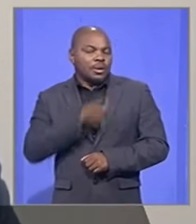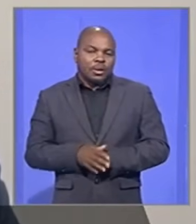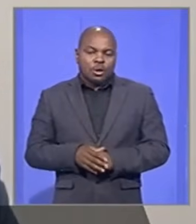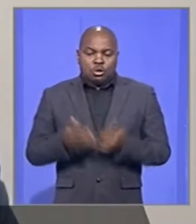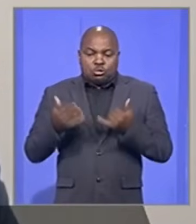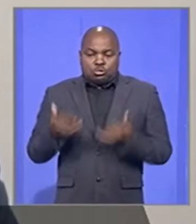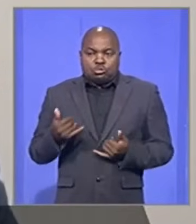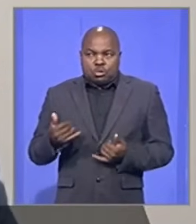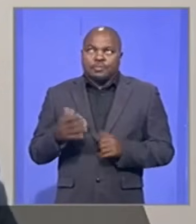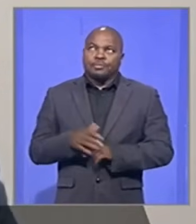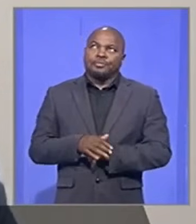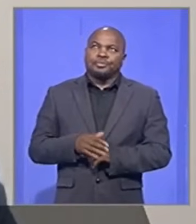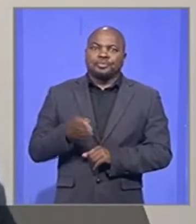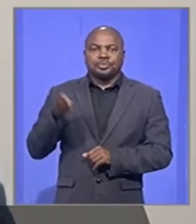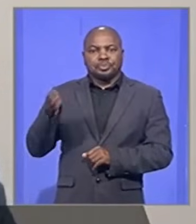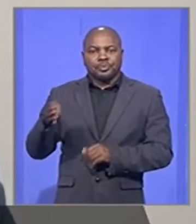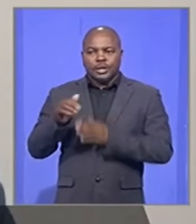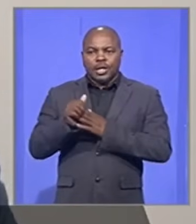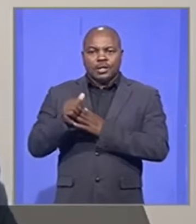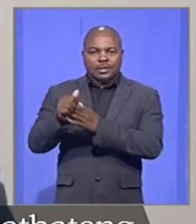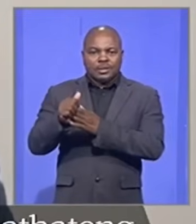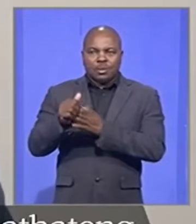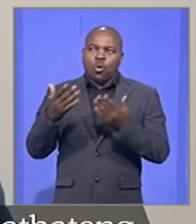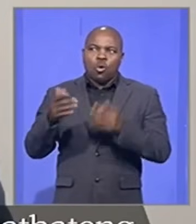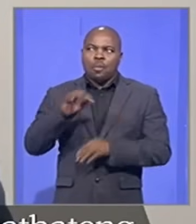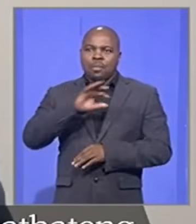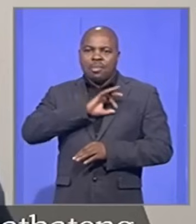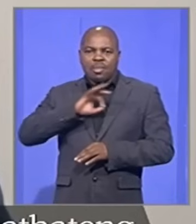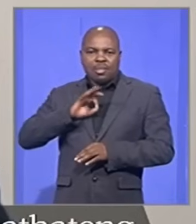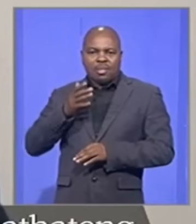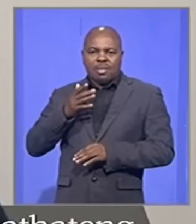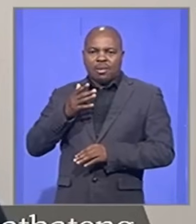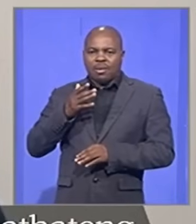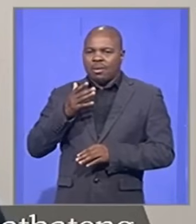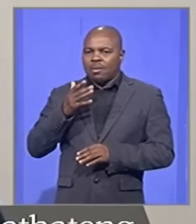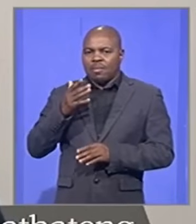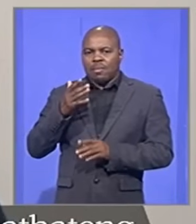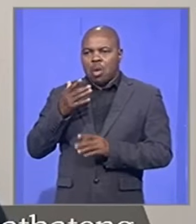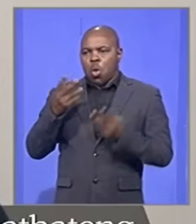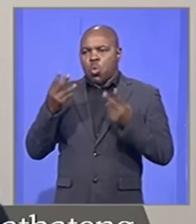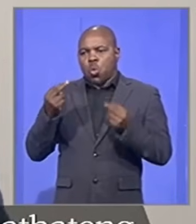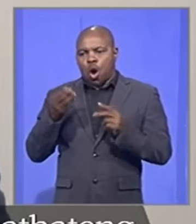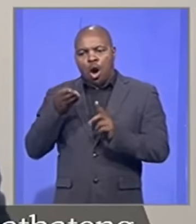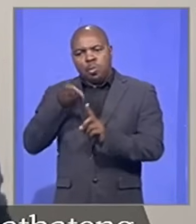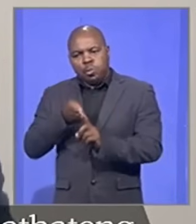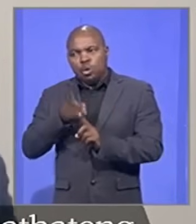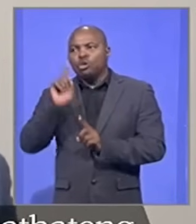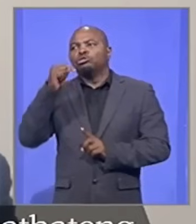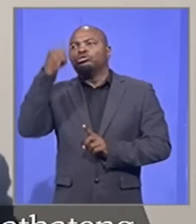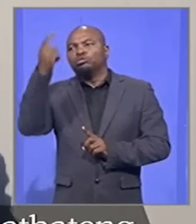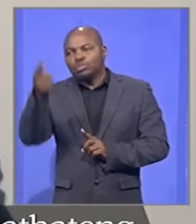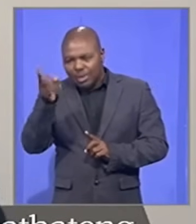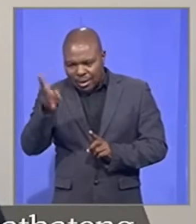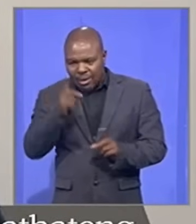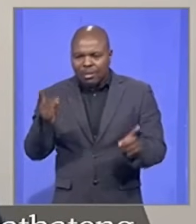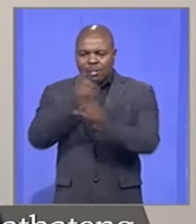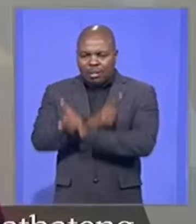na le leadership or mayor o mompya ho sasa re na le